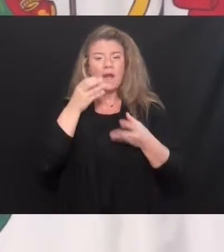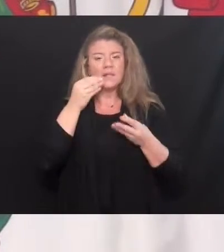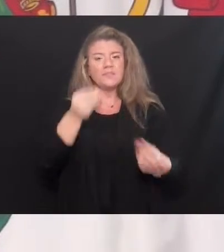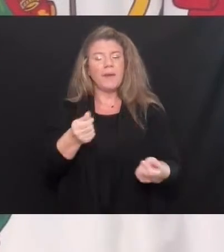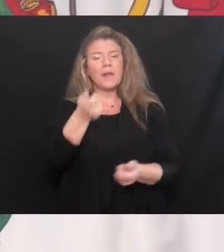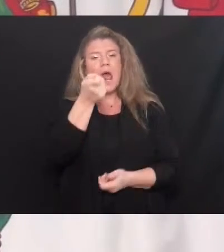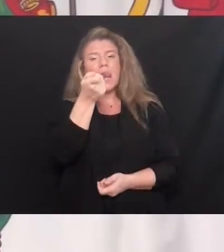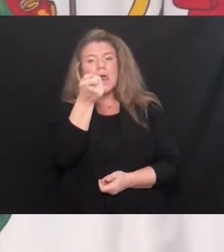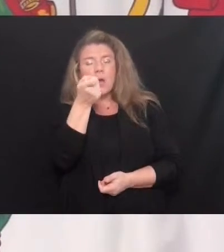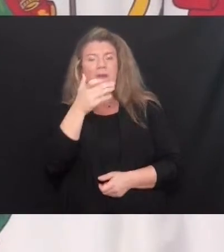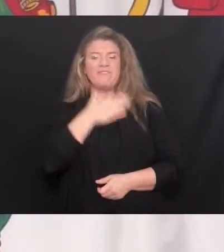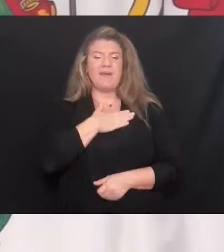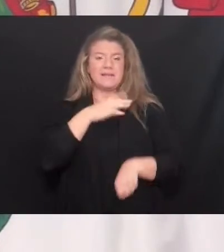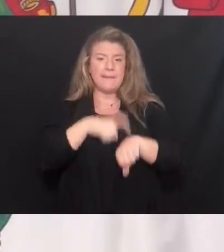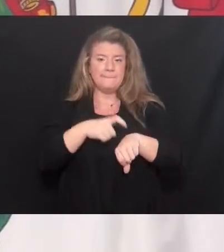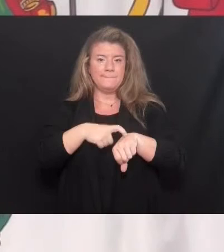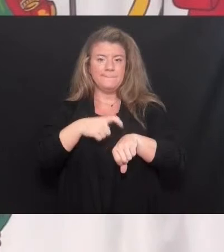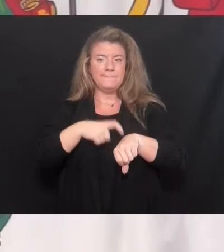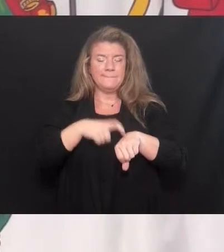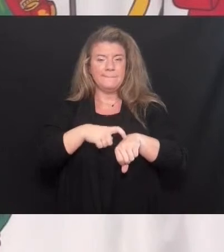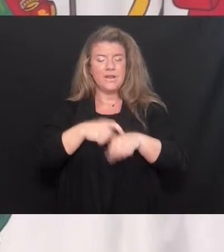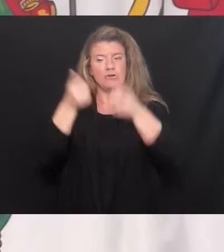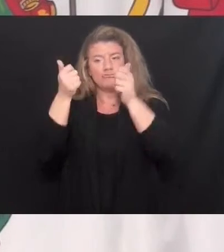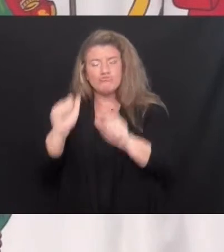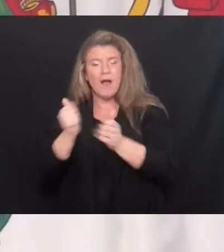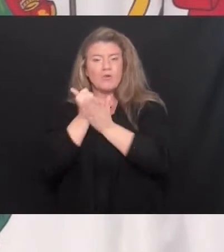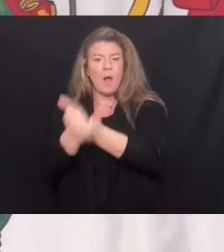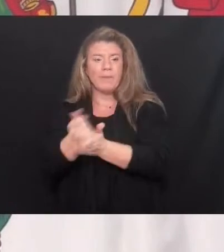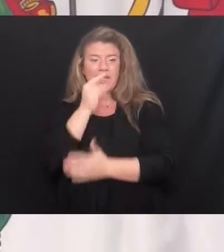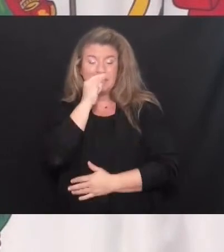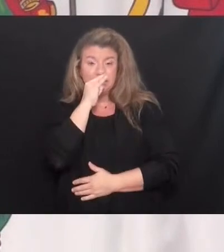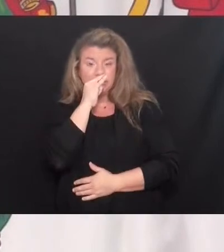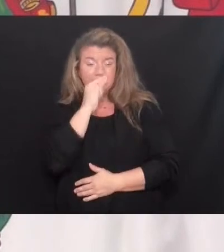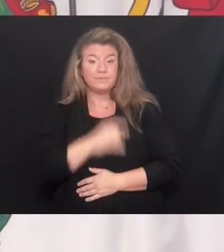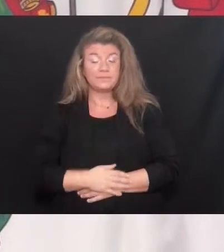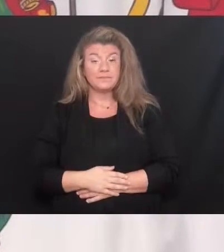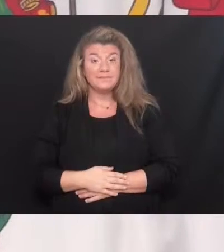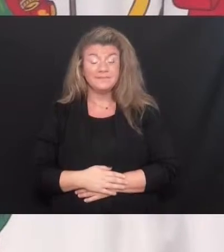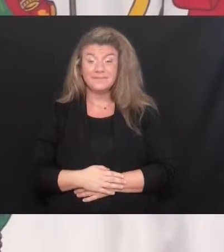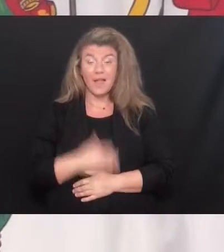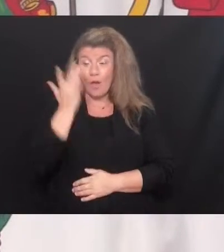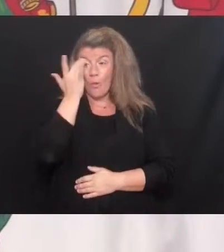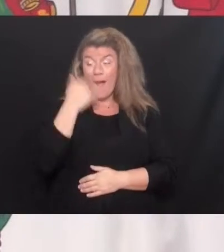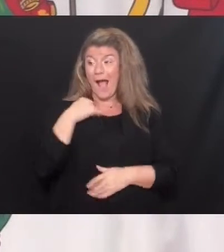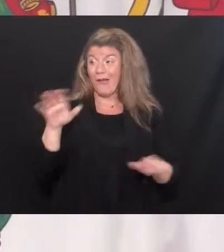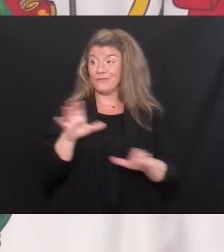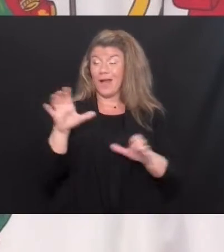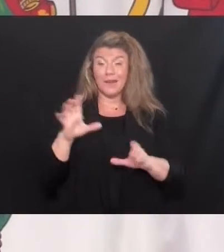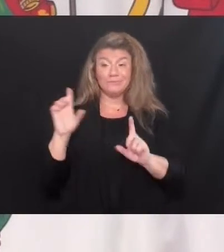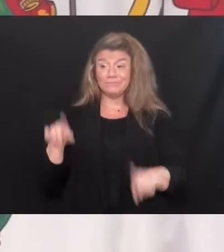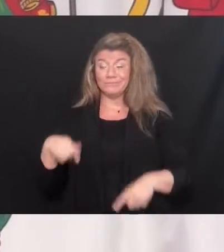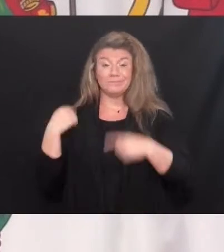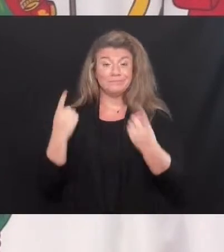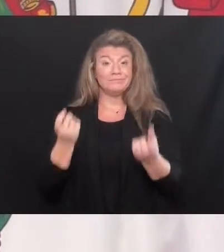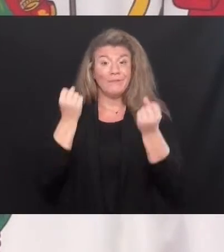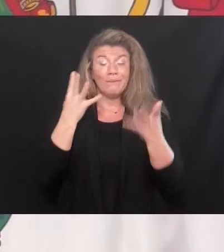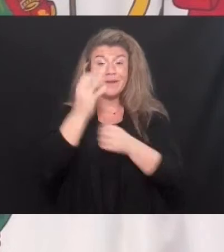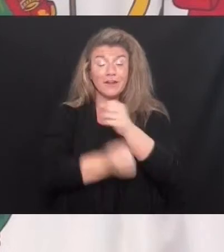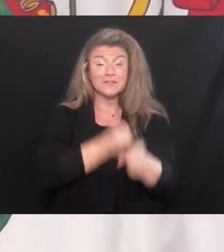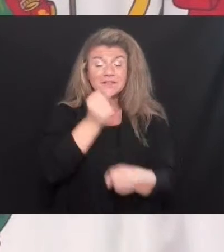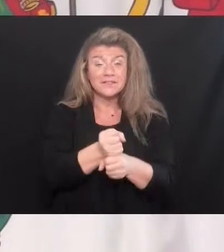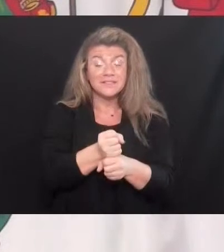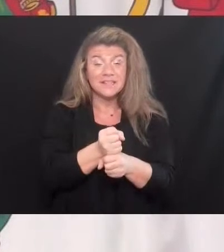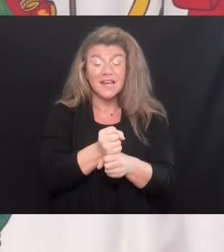little bit of my time in trying to help kids, because I've done it, and I've done it, and done it,